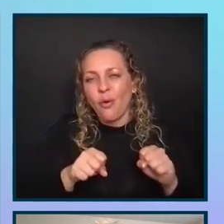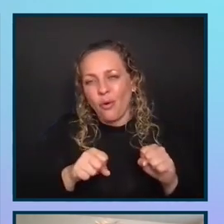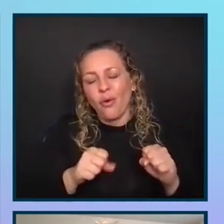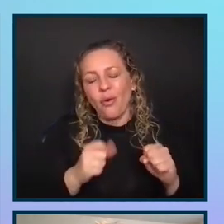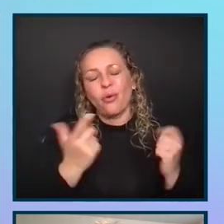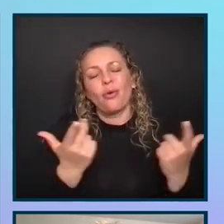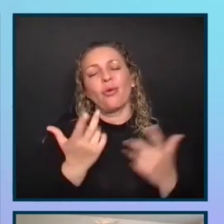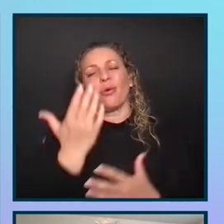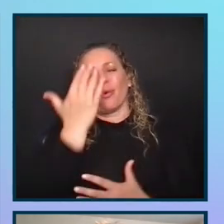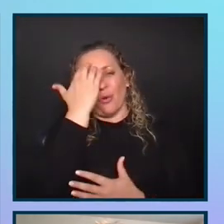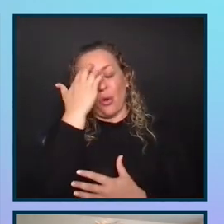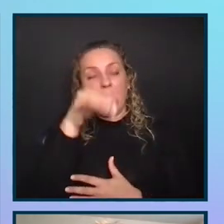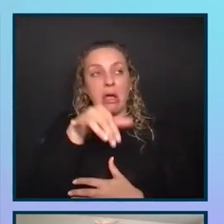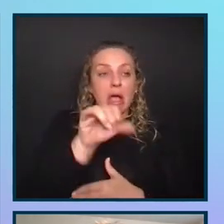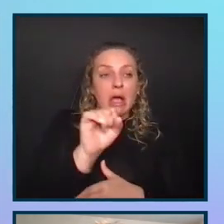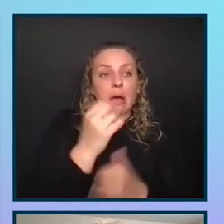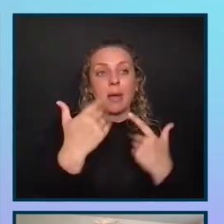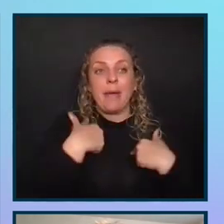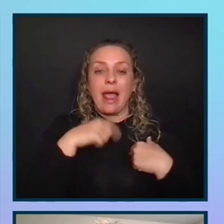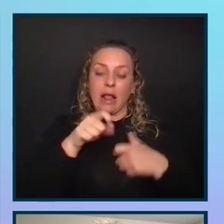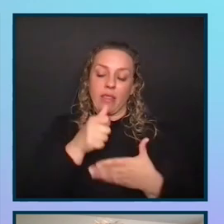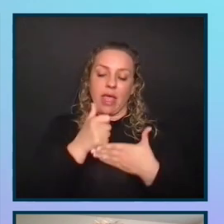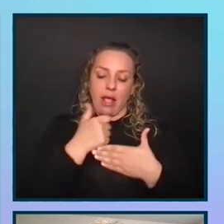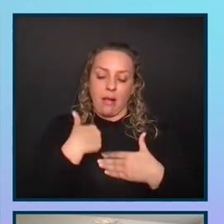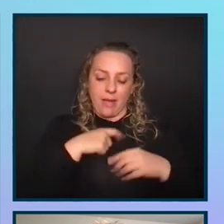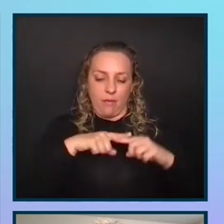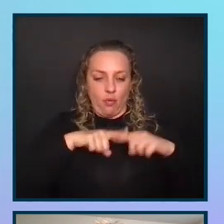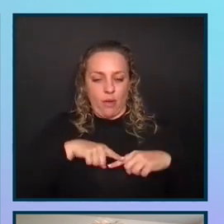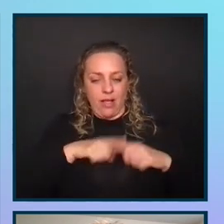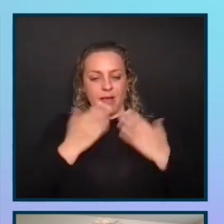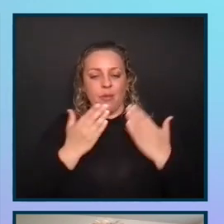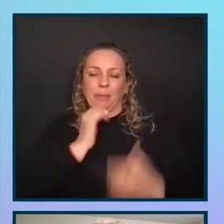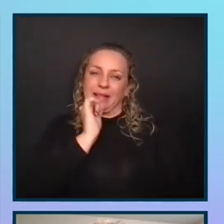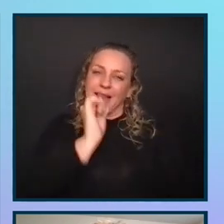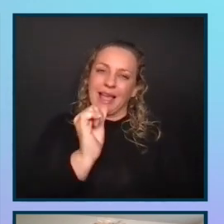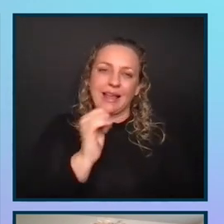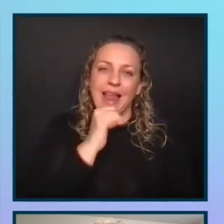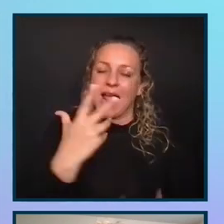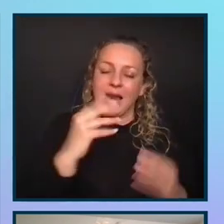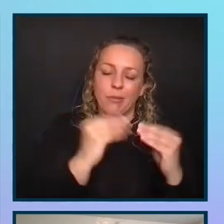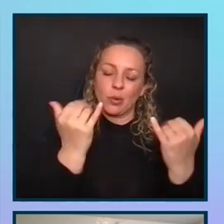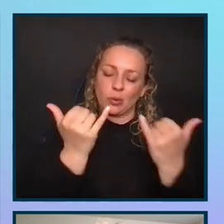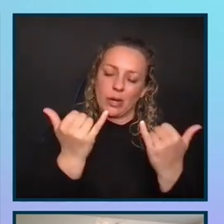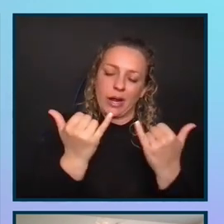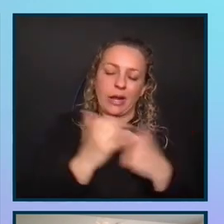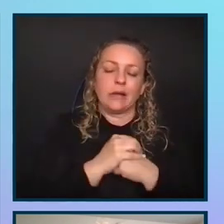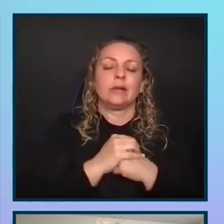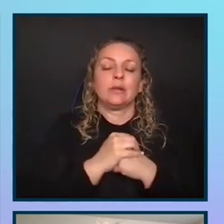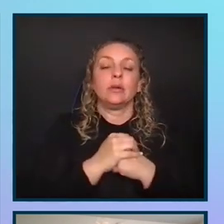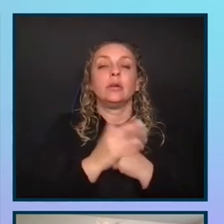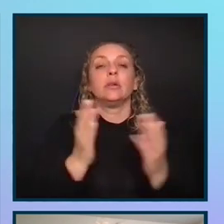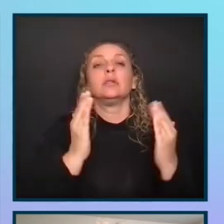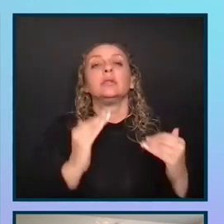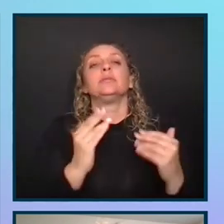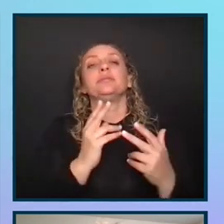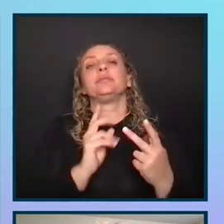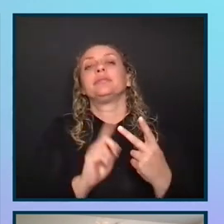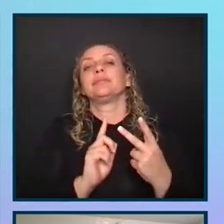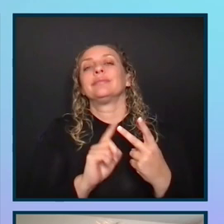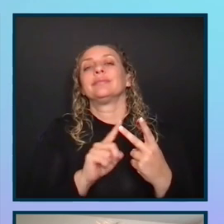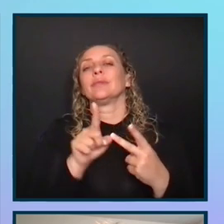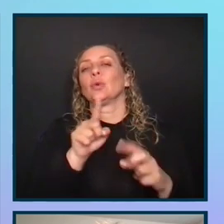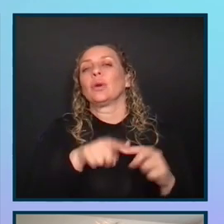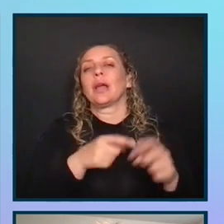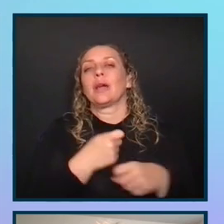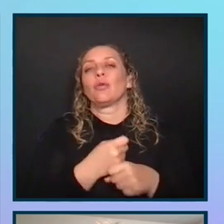you know, yes, maybe I do need the help, but am I reliant on it? Probably not, not anymore today. The second piece, though, is that you can't